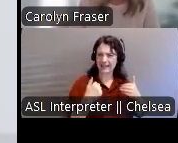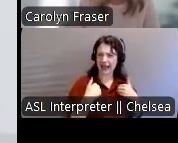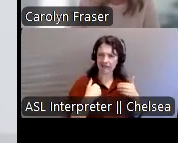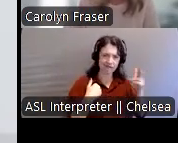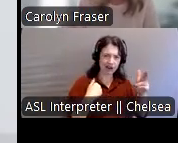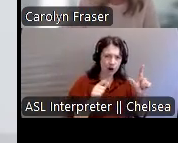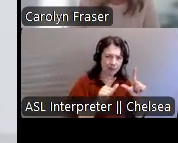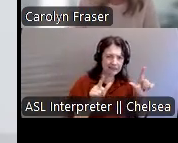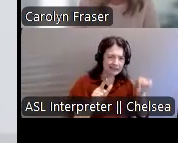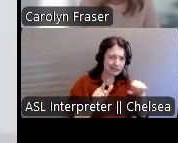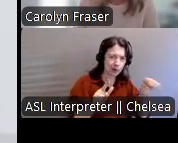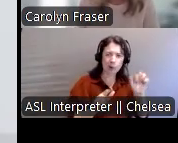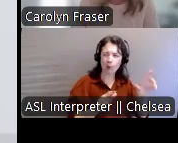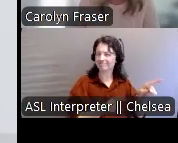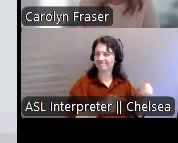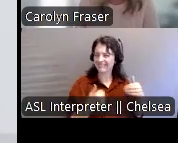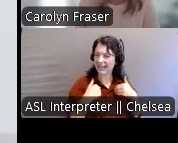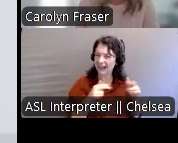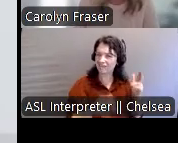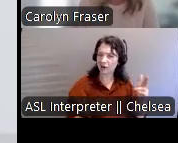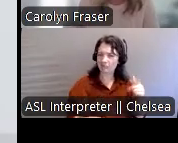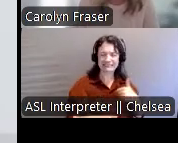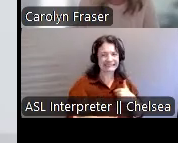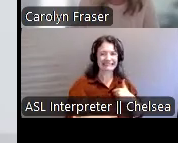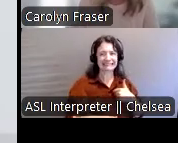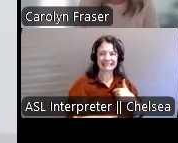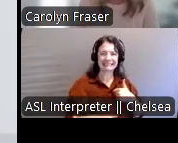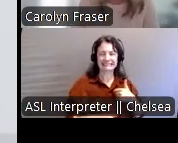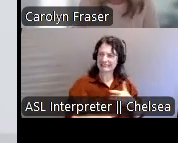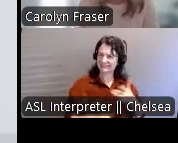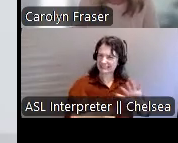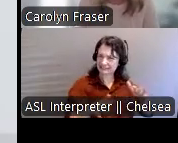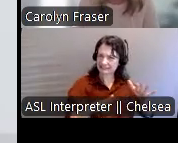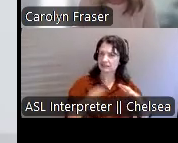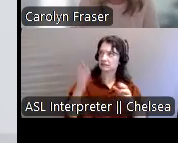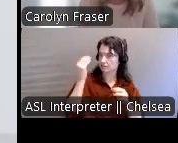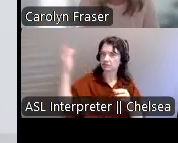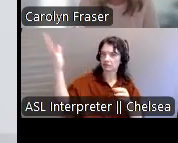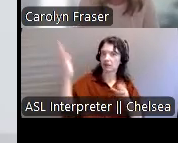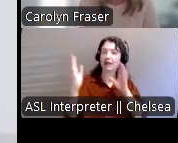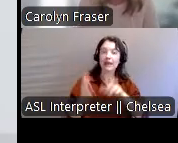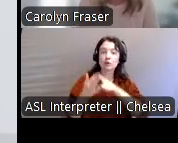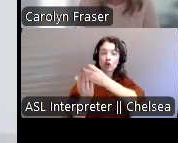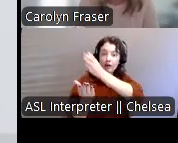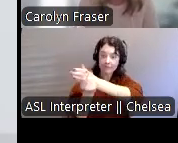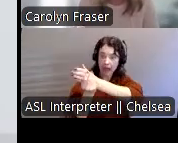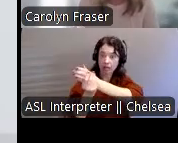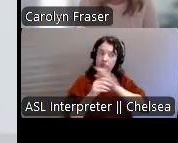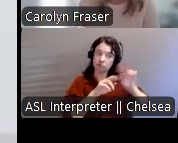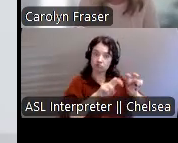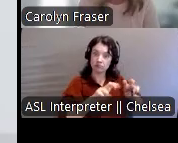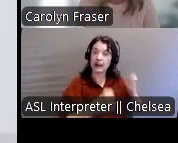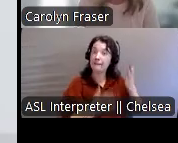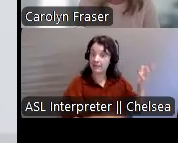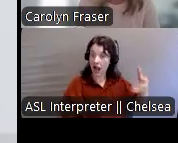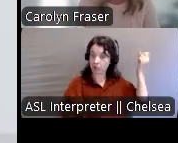will keep a documented file on that particular individual. And perhaps maybe it warrants an immediate hearing to revoke their license,